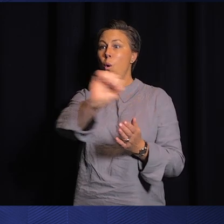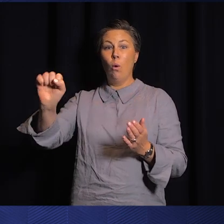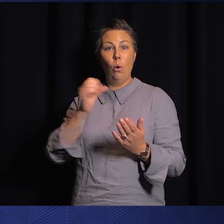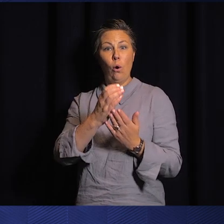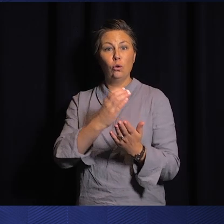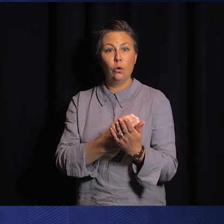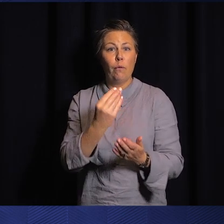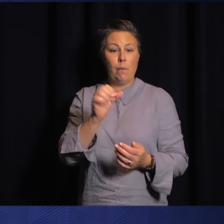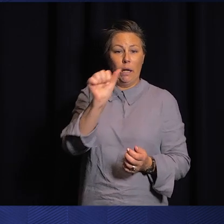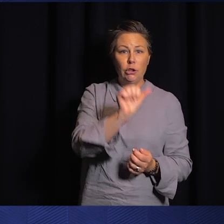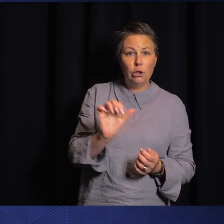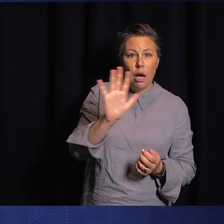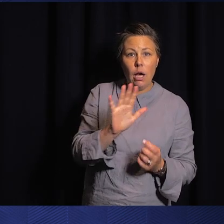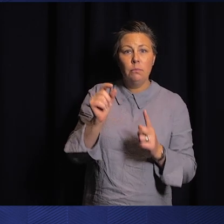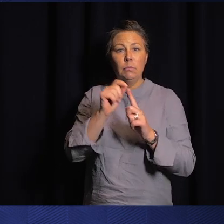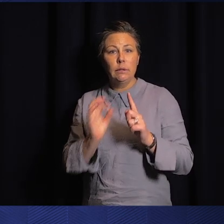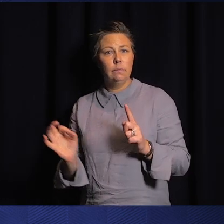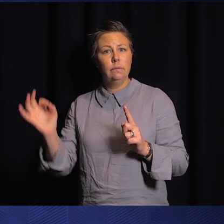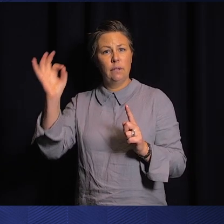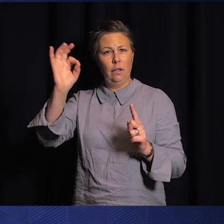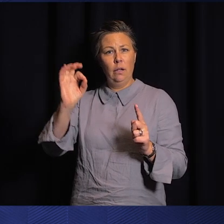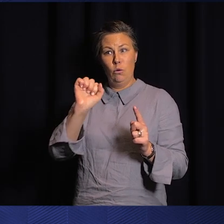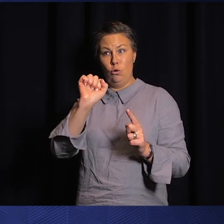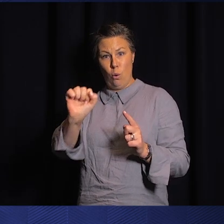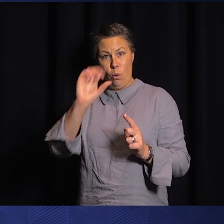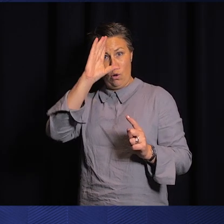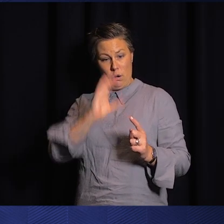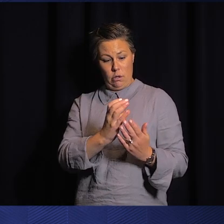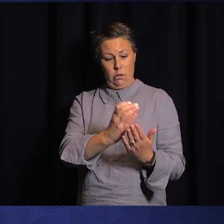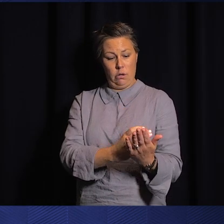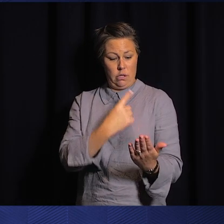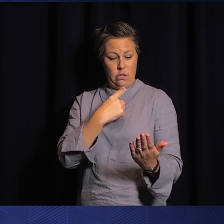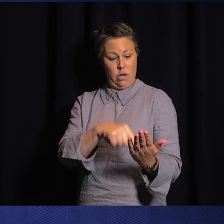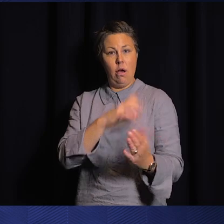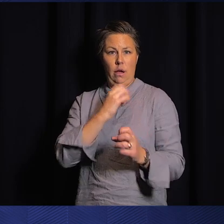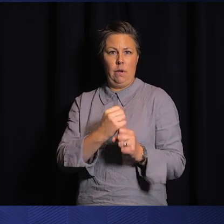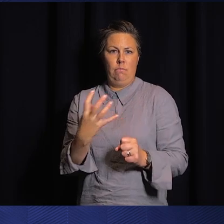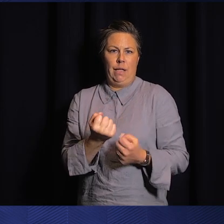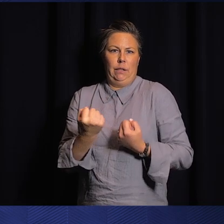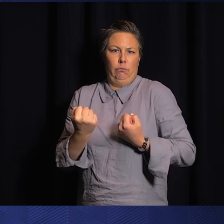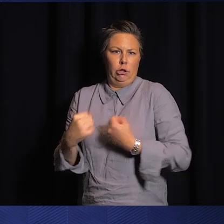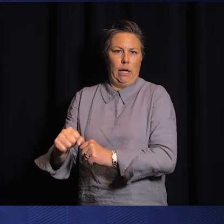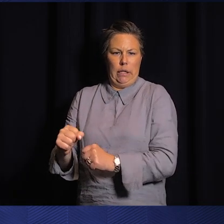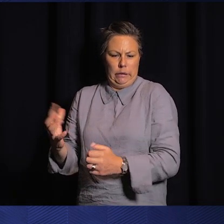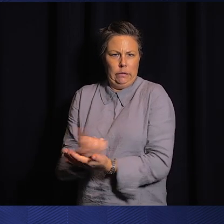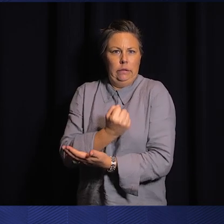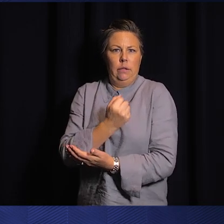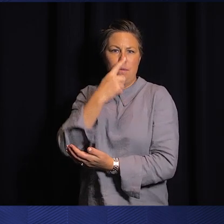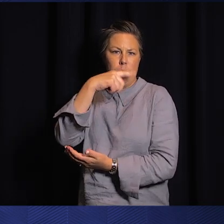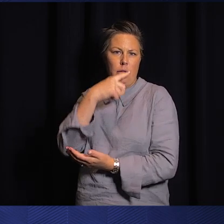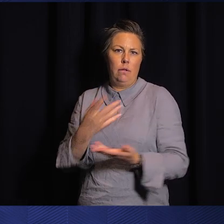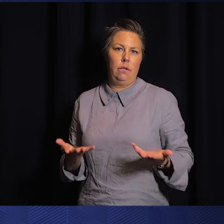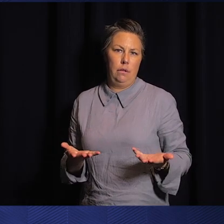our countries, you would find there the responsibility of the state to protect its citizens. And